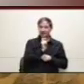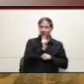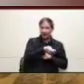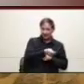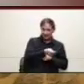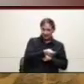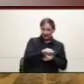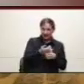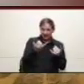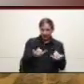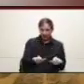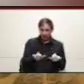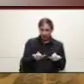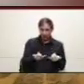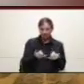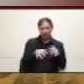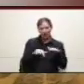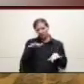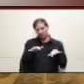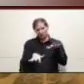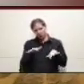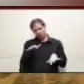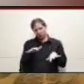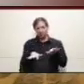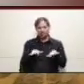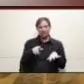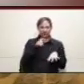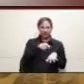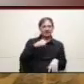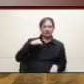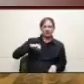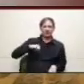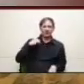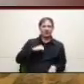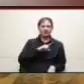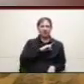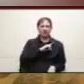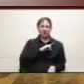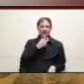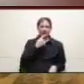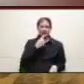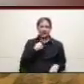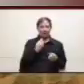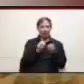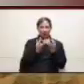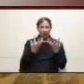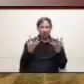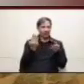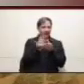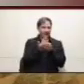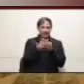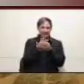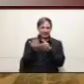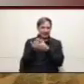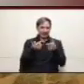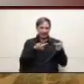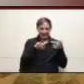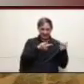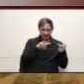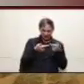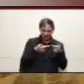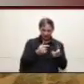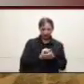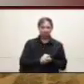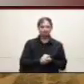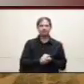running average a year for this municipality, because you said you are tied up in quite a lot of litigation. Then